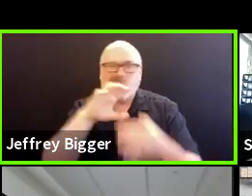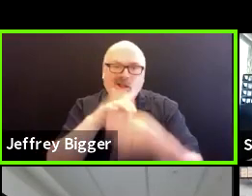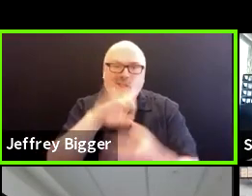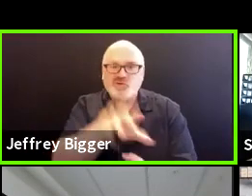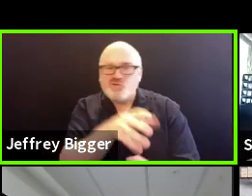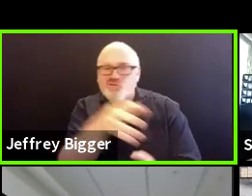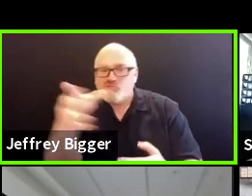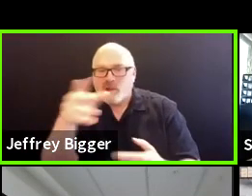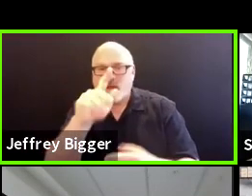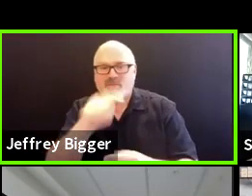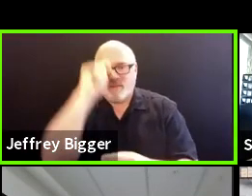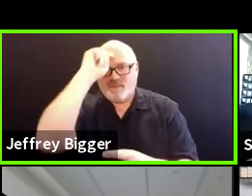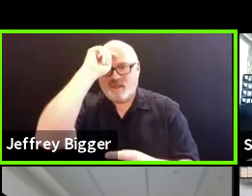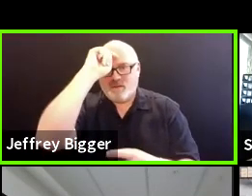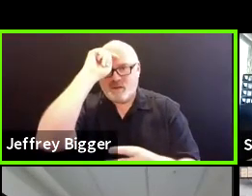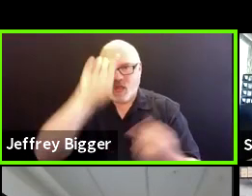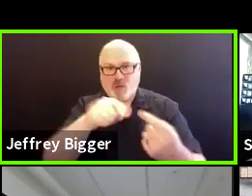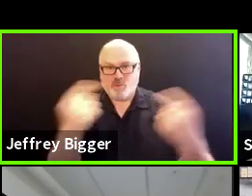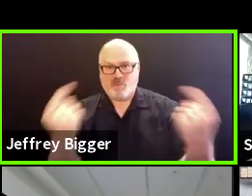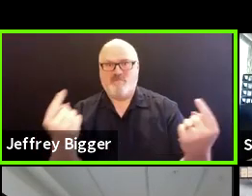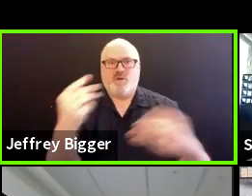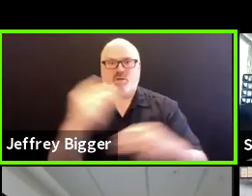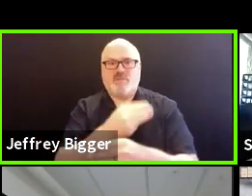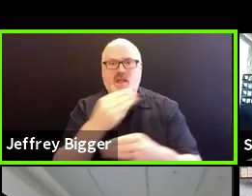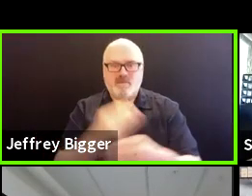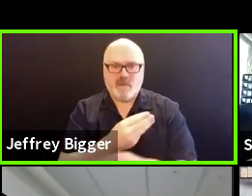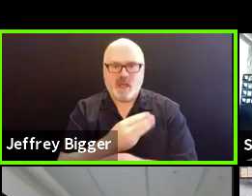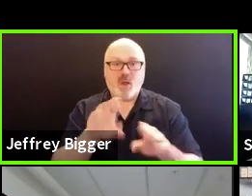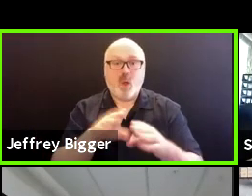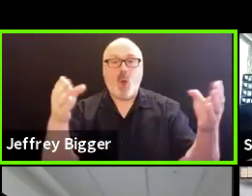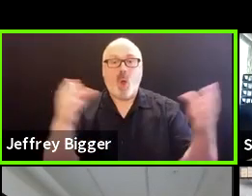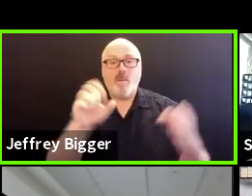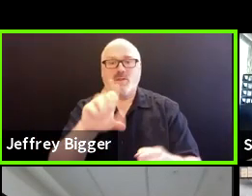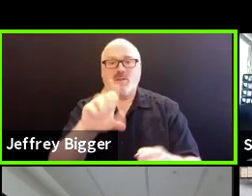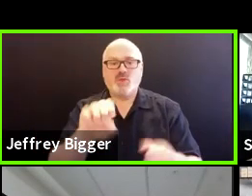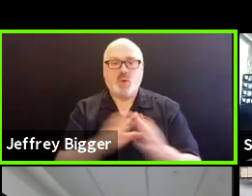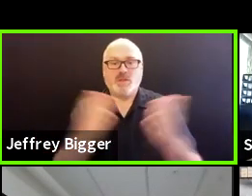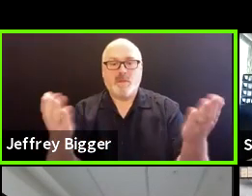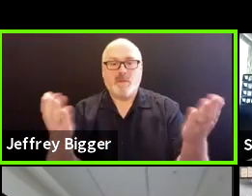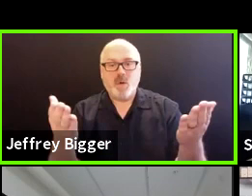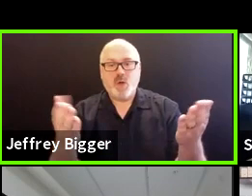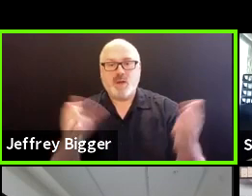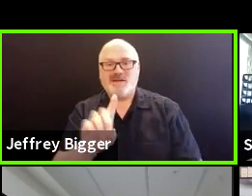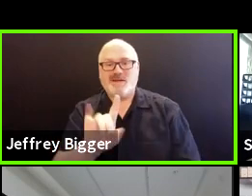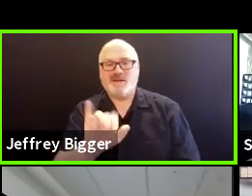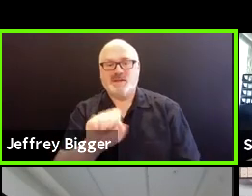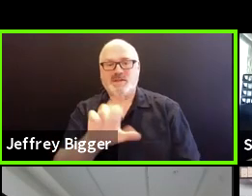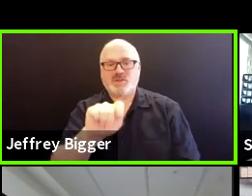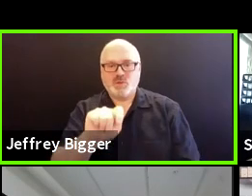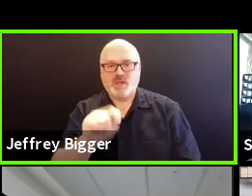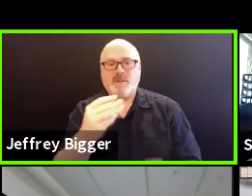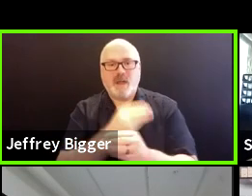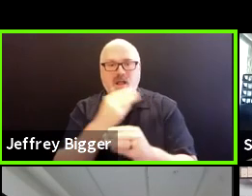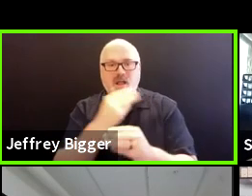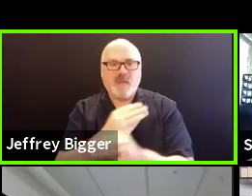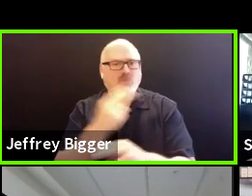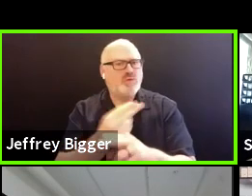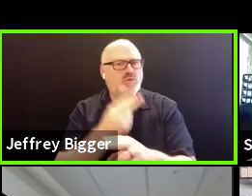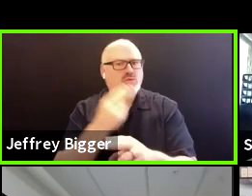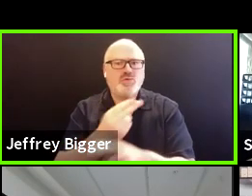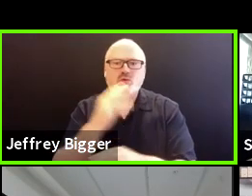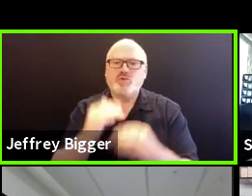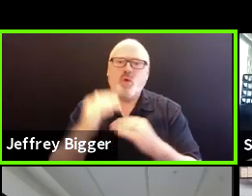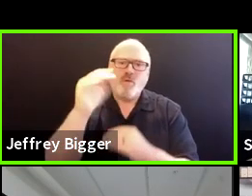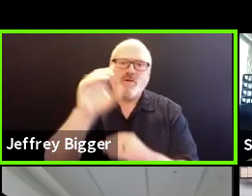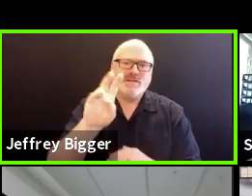reverse mathematics. And he has an open source textbook in discrete mathematics, which has been used at over